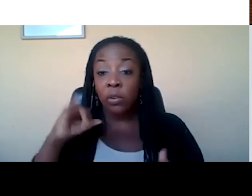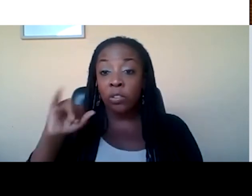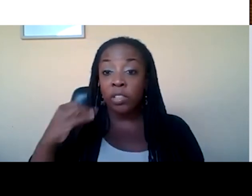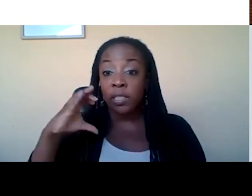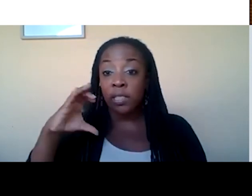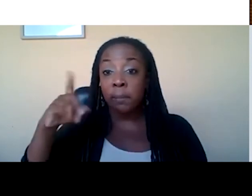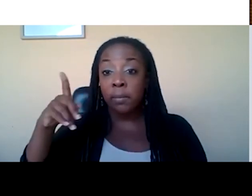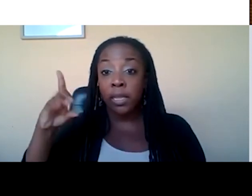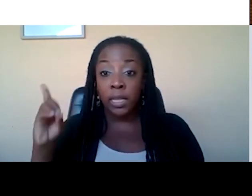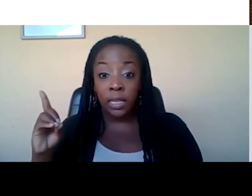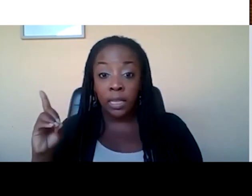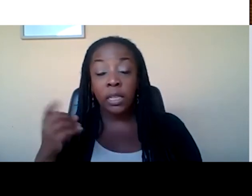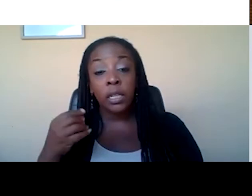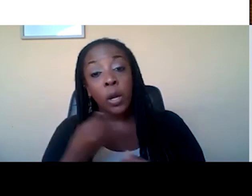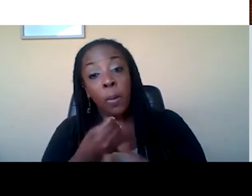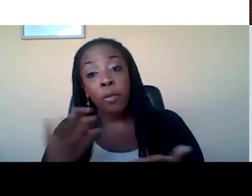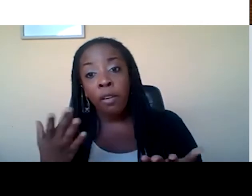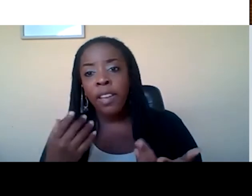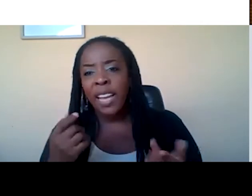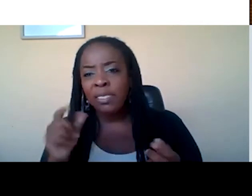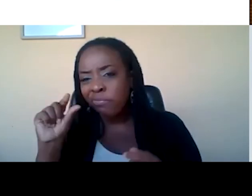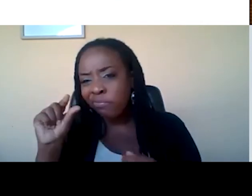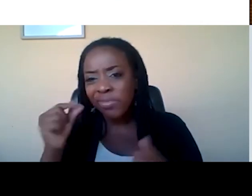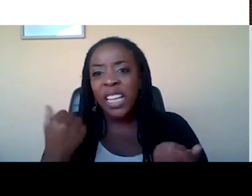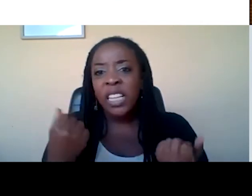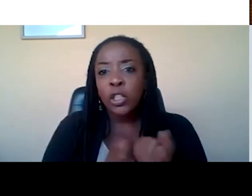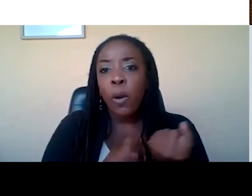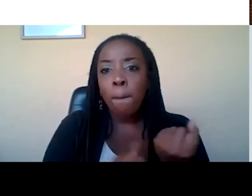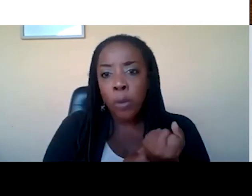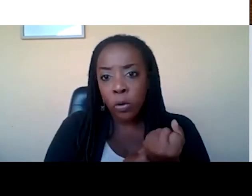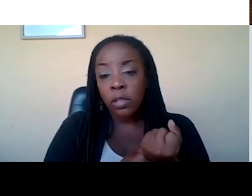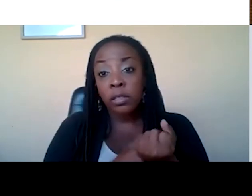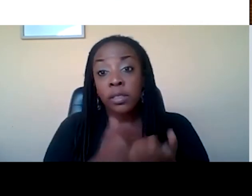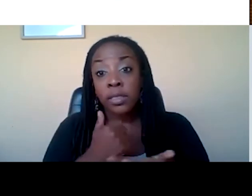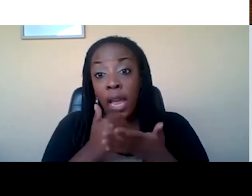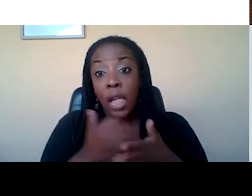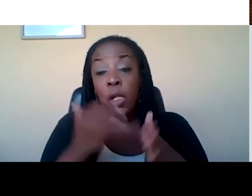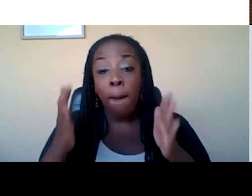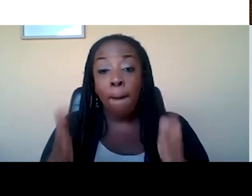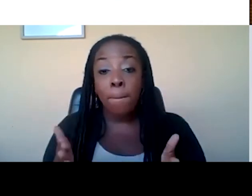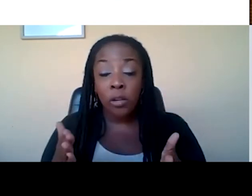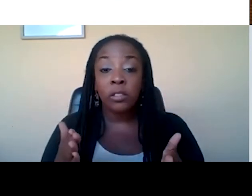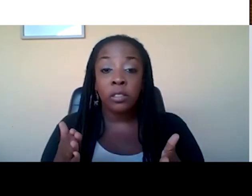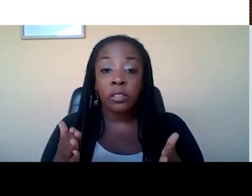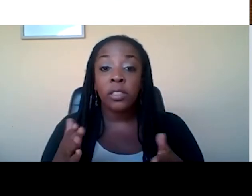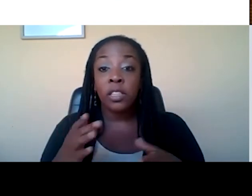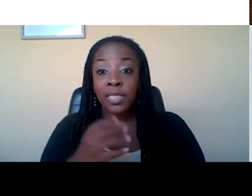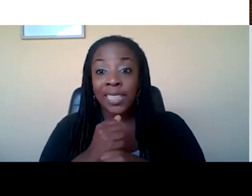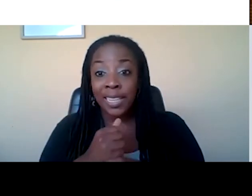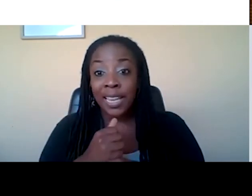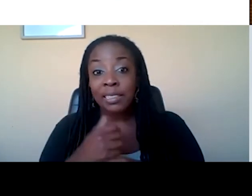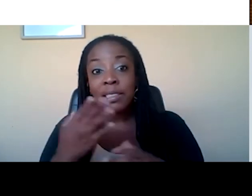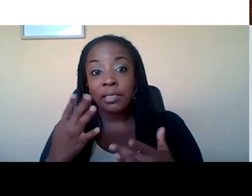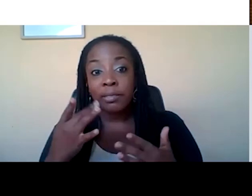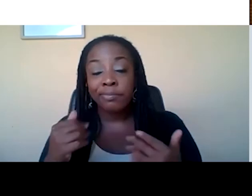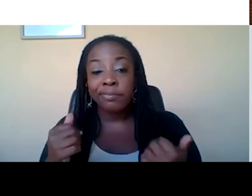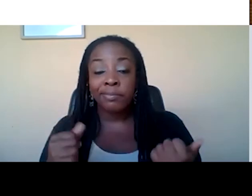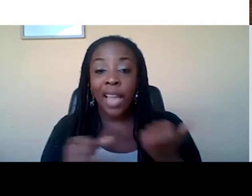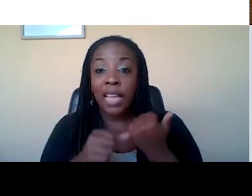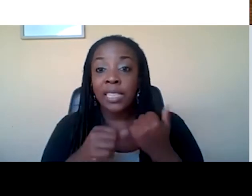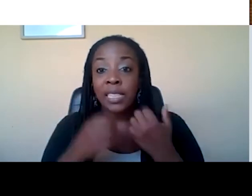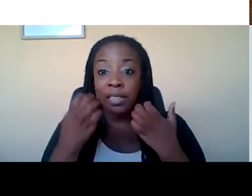provides small support to assist persons in acquiring these assistive devices.